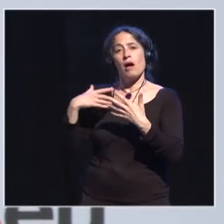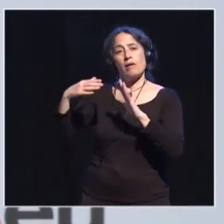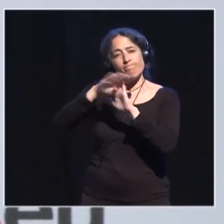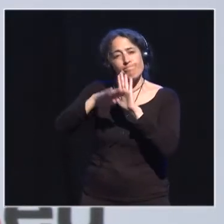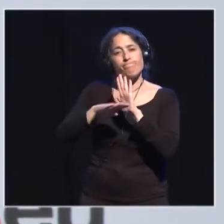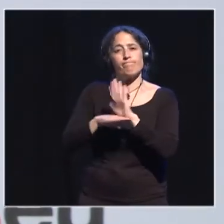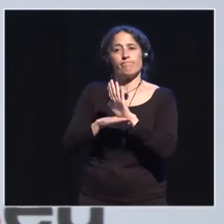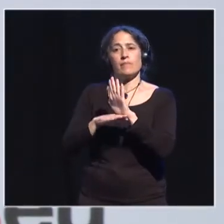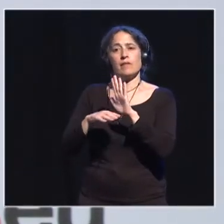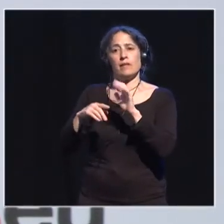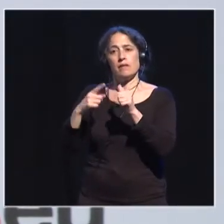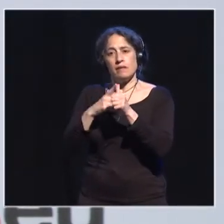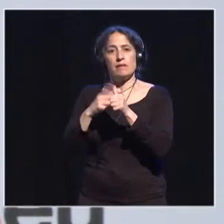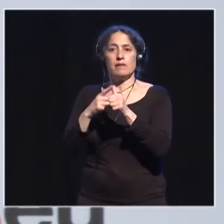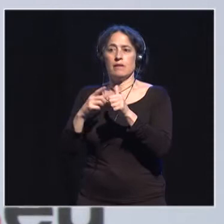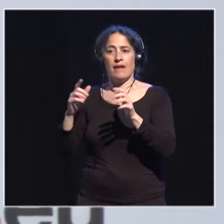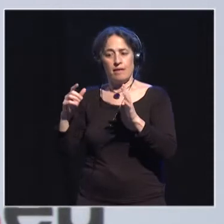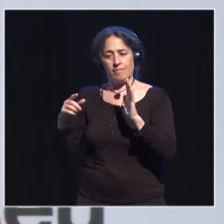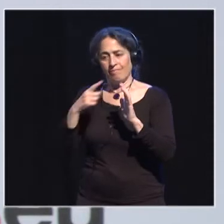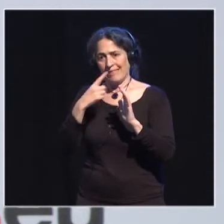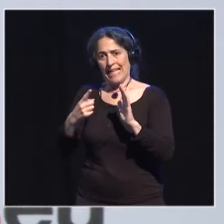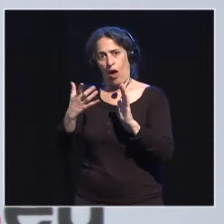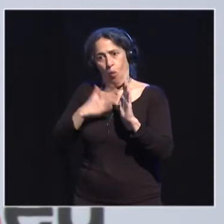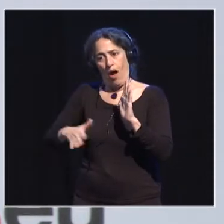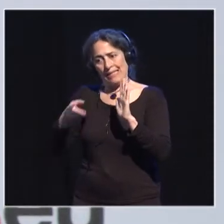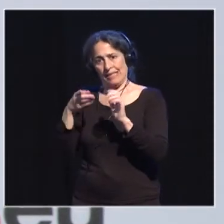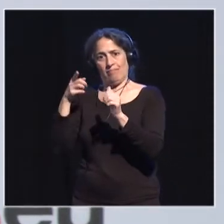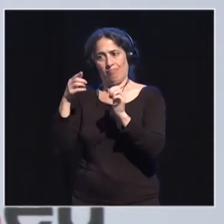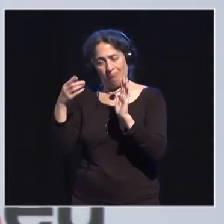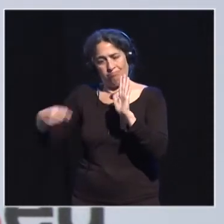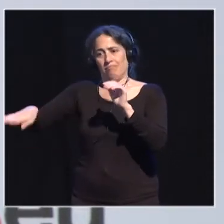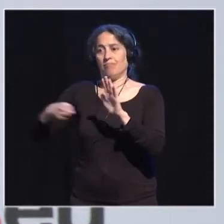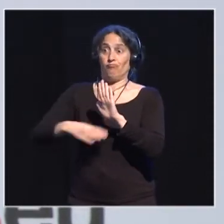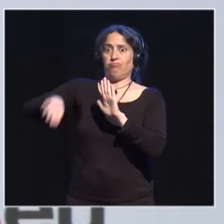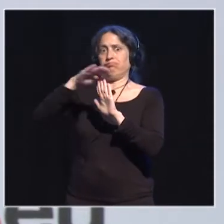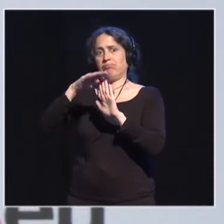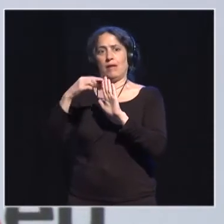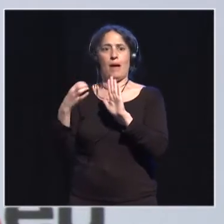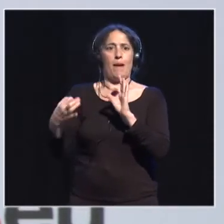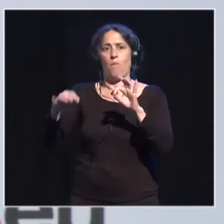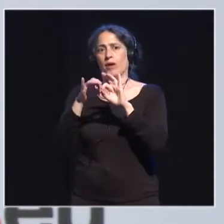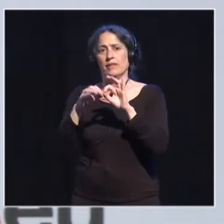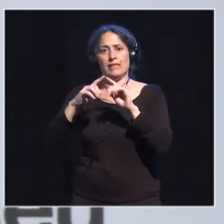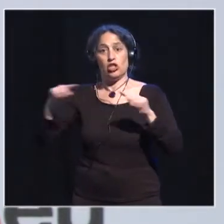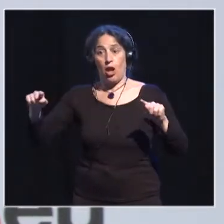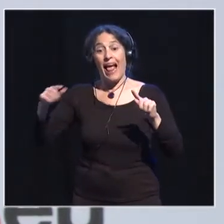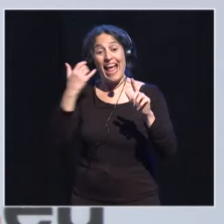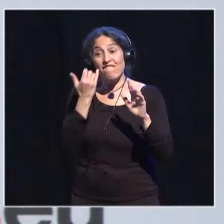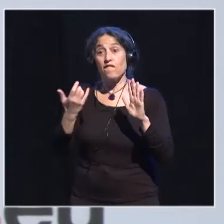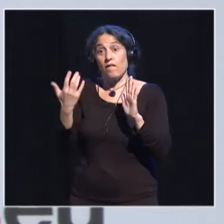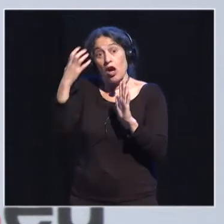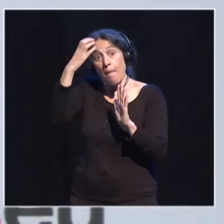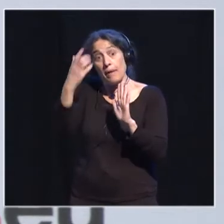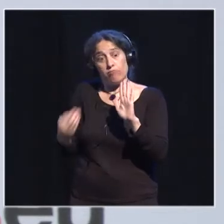regulations have to facilitate this. And then the private sector can come in and make an impact, not just in terms of deploying communication